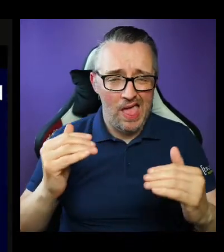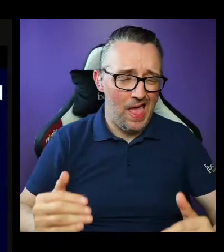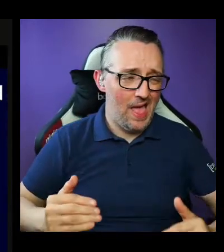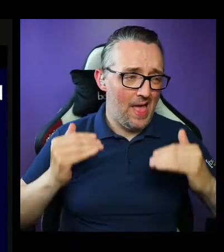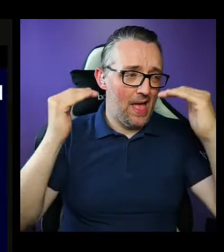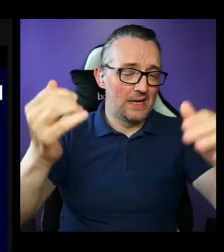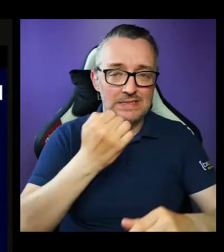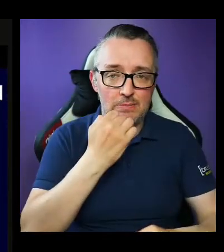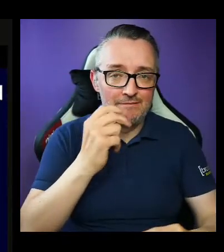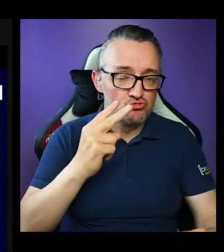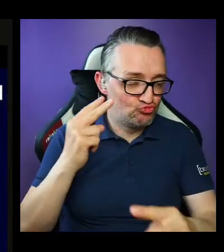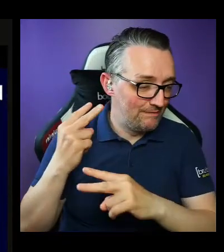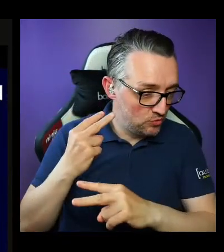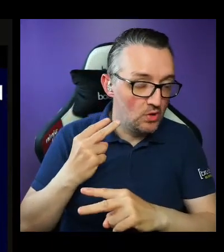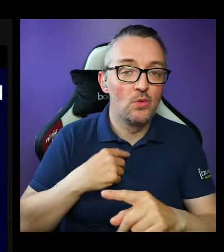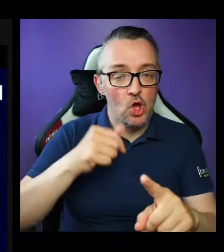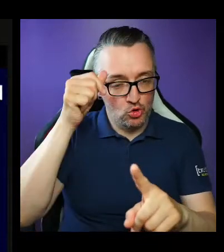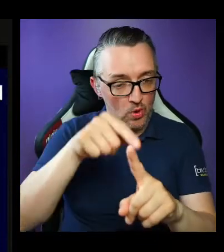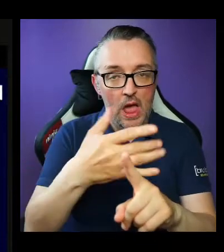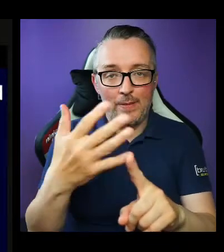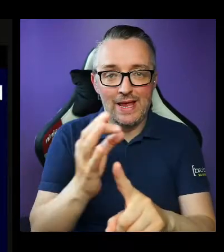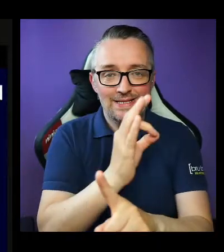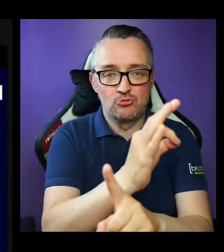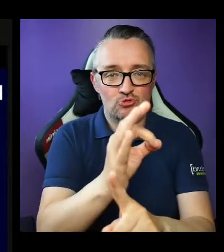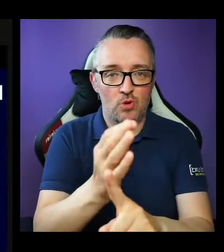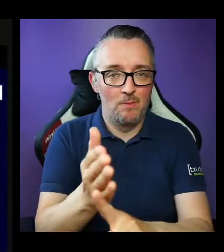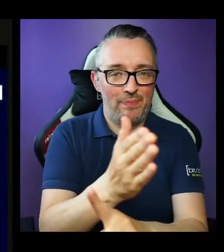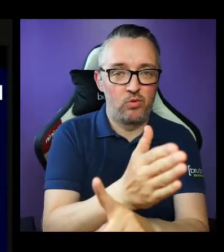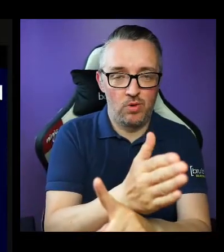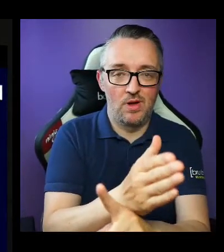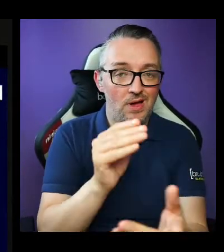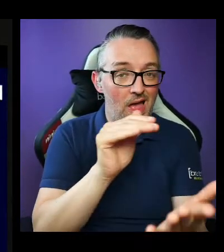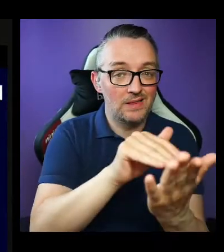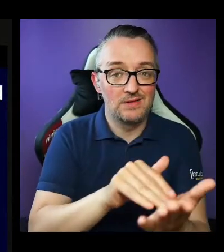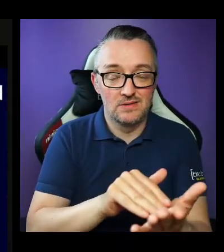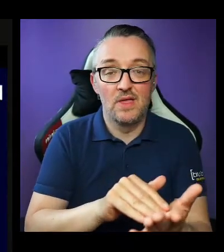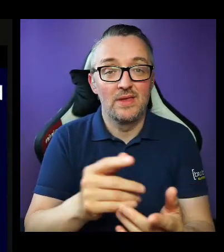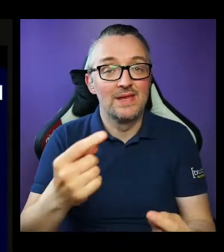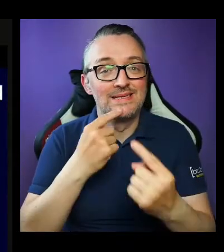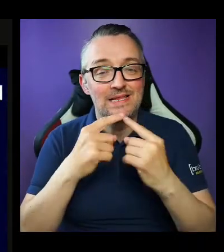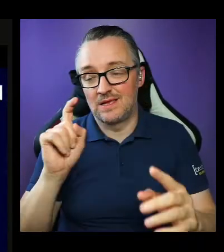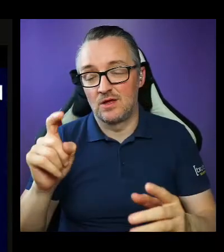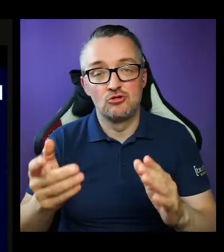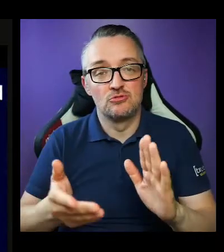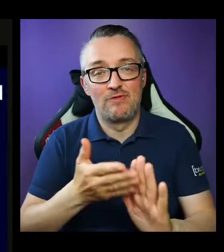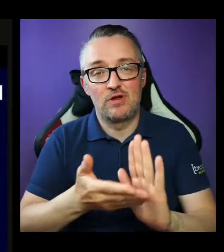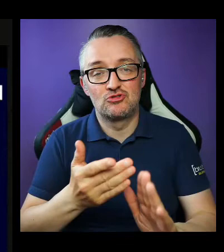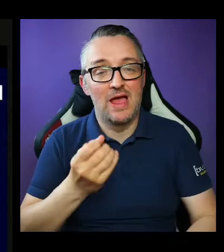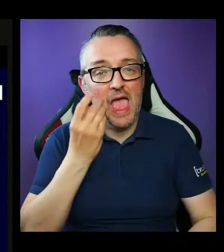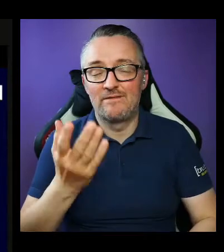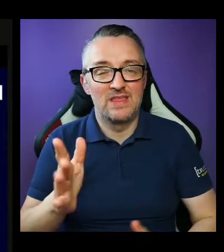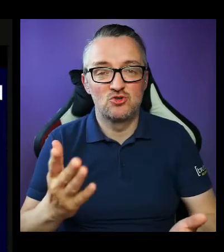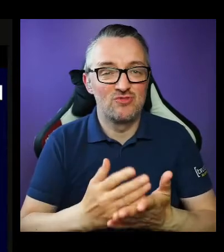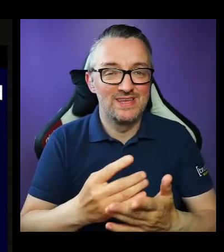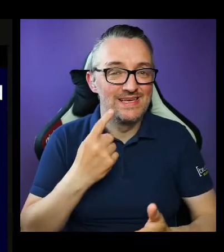number for review count, and then we knew how many zeros to add. And this data is being refreshed every day, so it was very easy